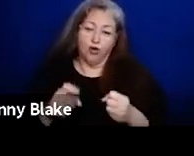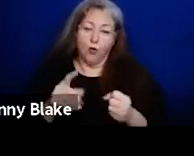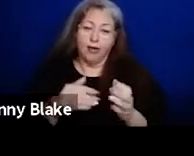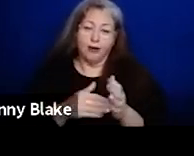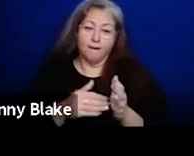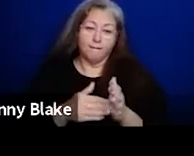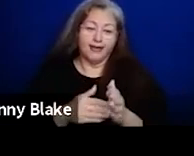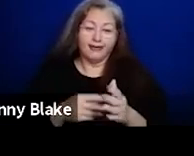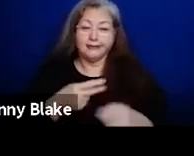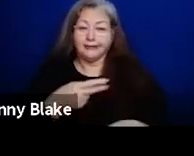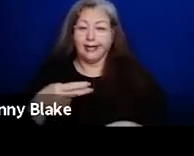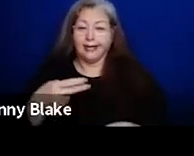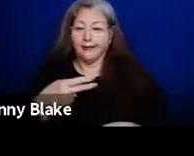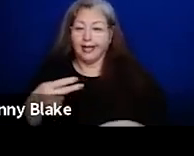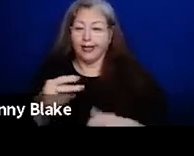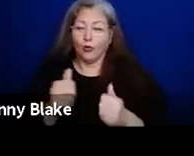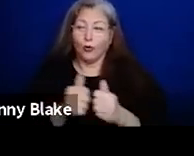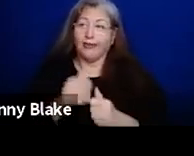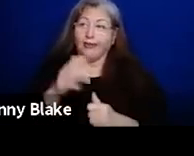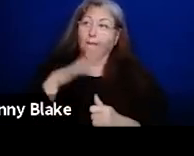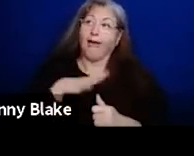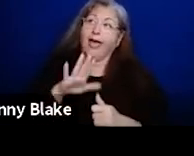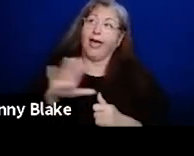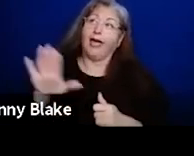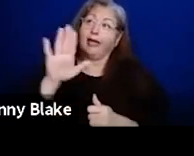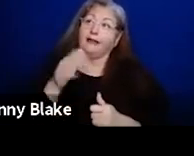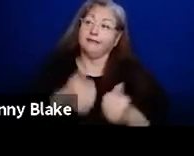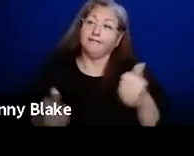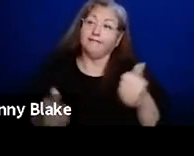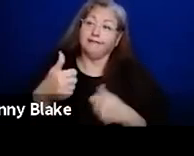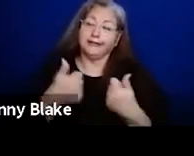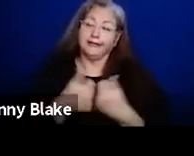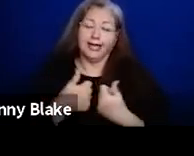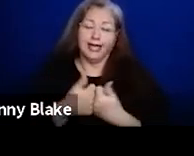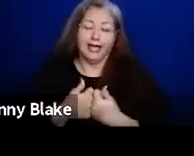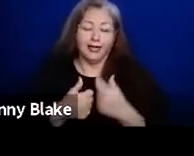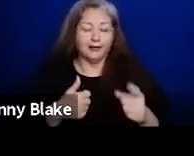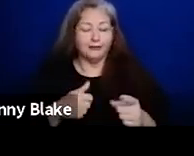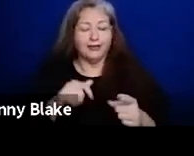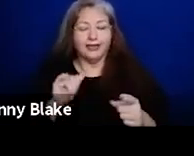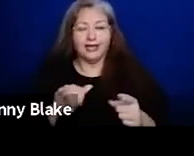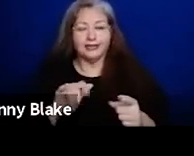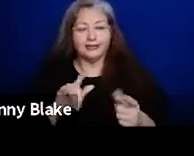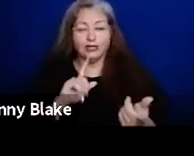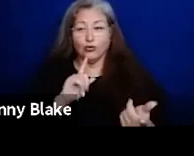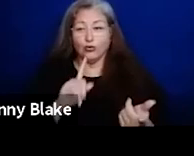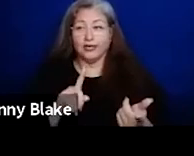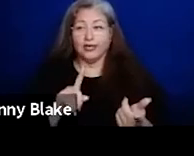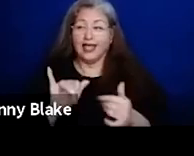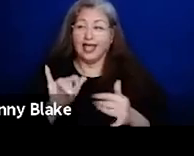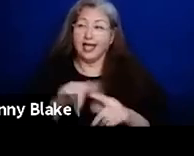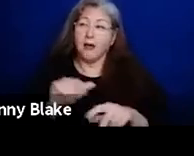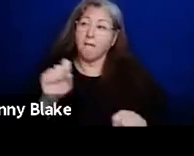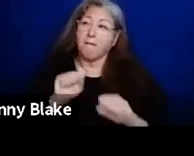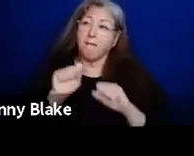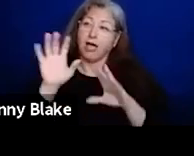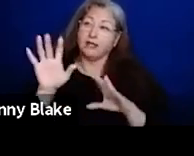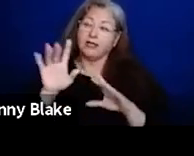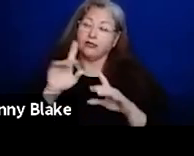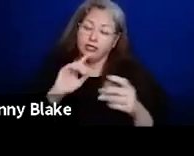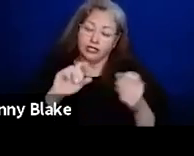Second places in the Masters games. Oh, it's real as a mountain, it's